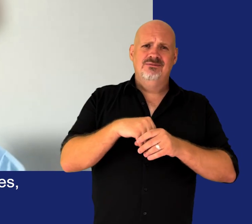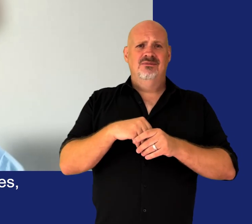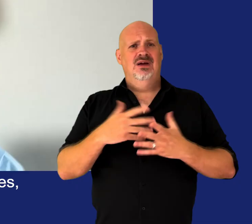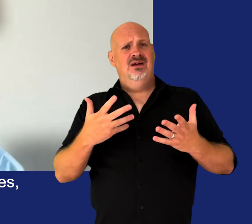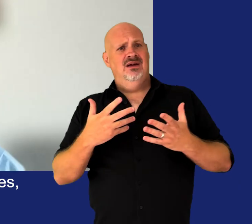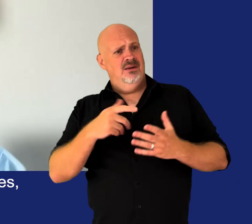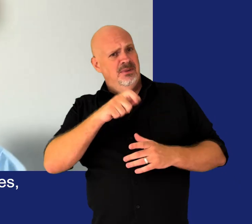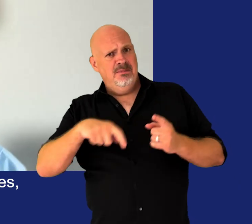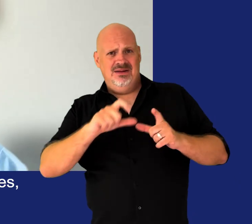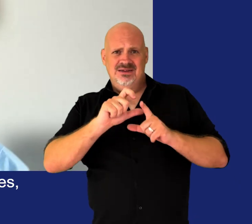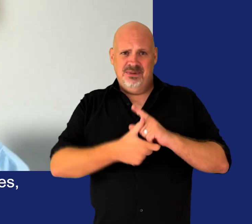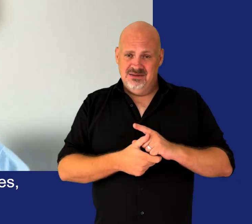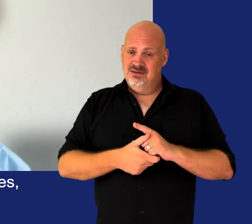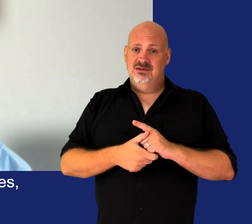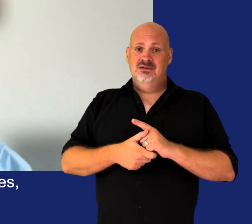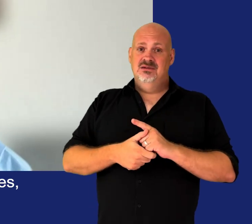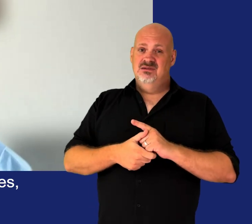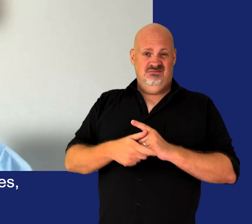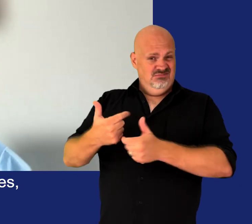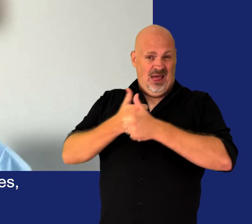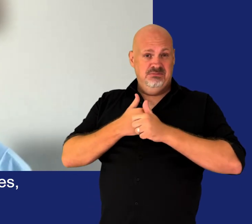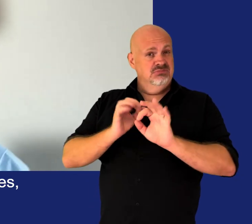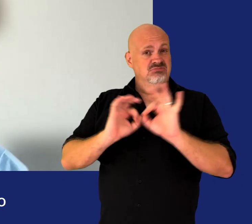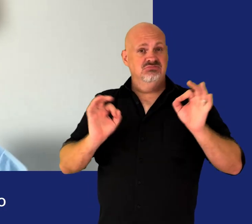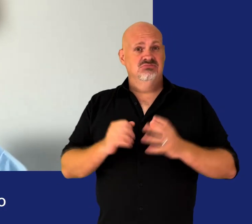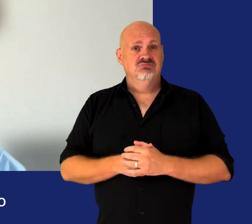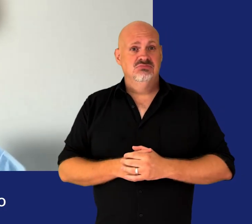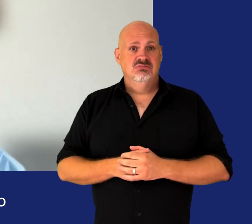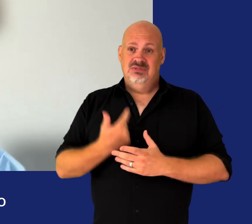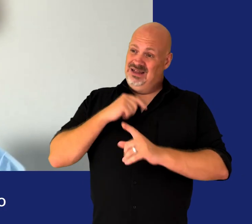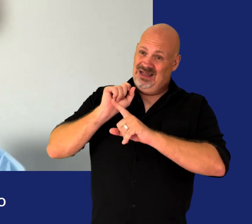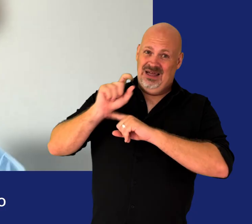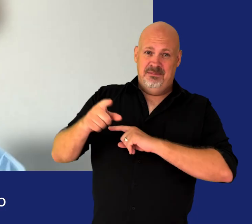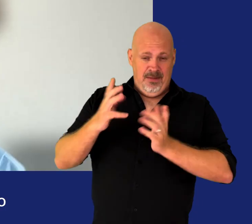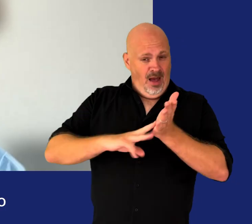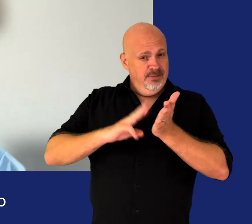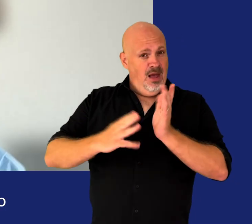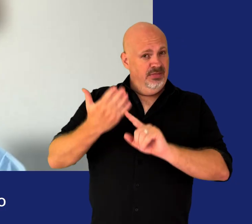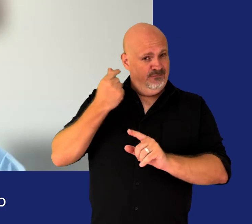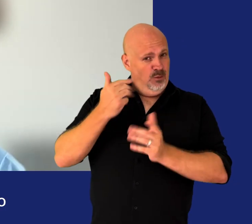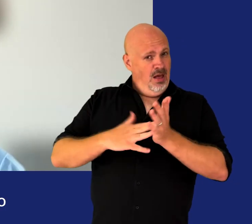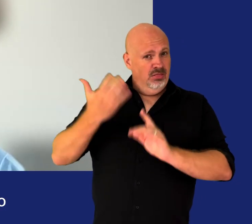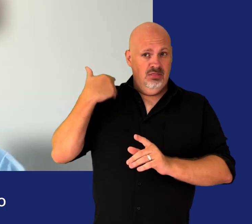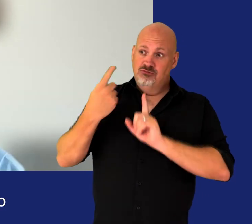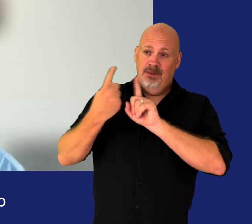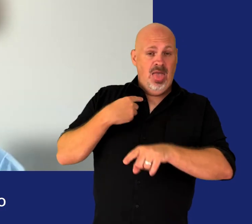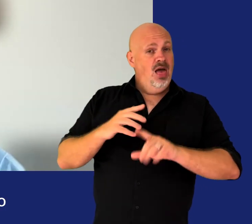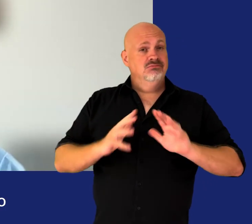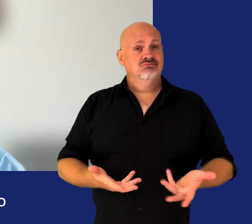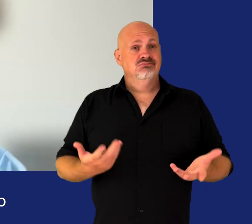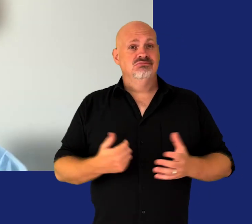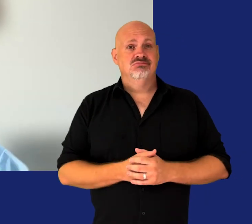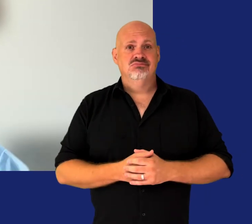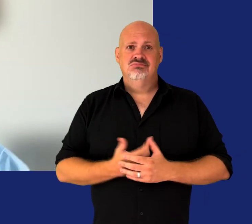inclusive of people with disabilities, they haven't been at all helpful. They haven't even replied to an email I sent a few months